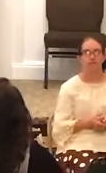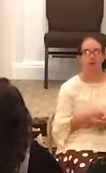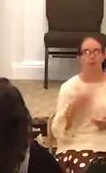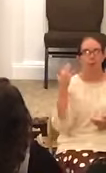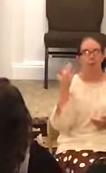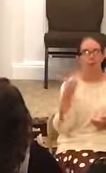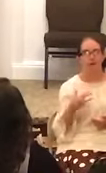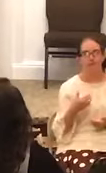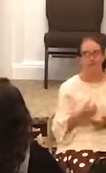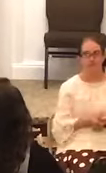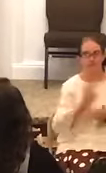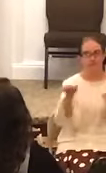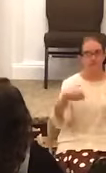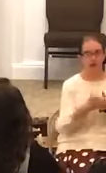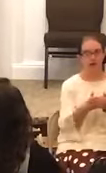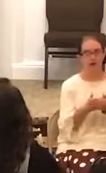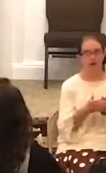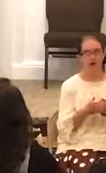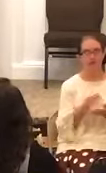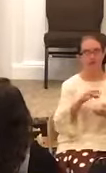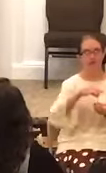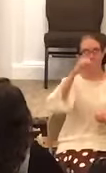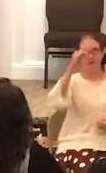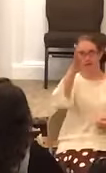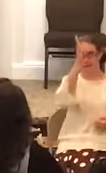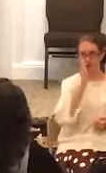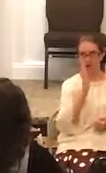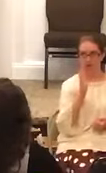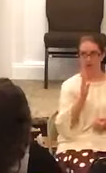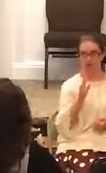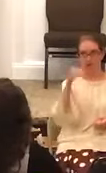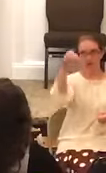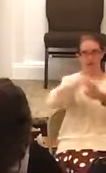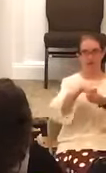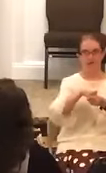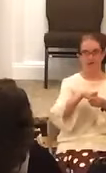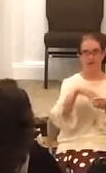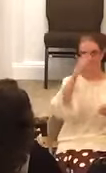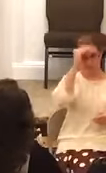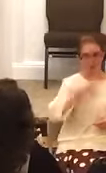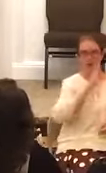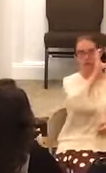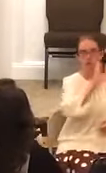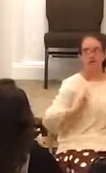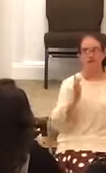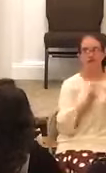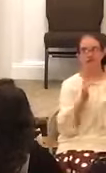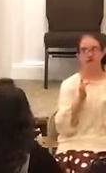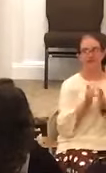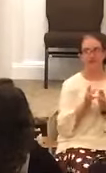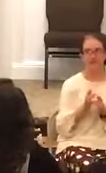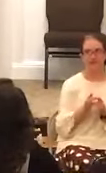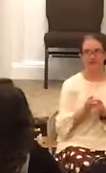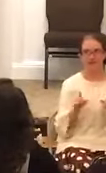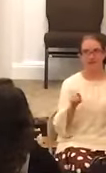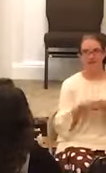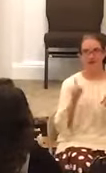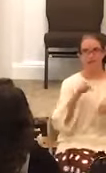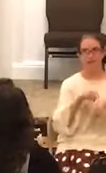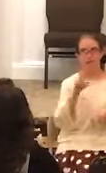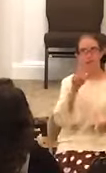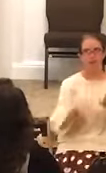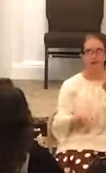Wow. All of that Spirit of God was dwelling in the man Christ Jesus. At the same time